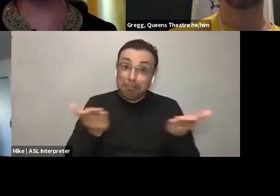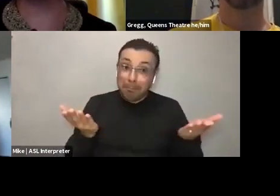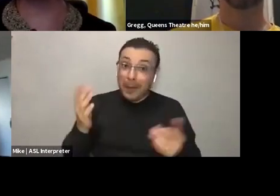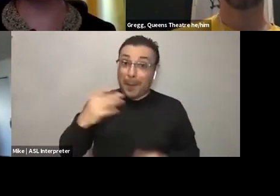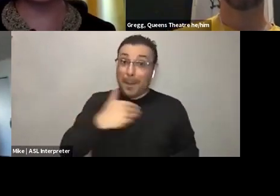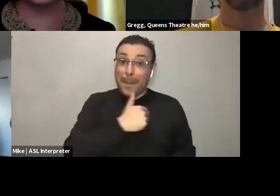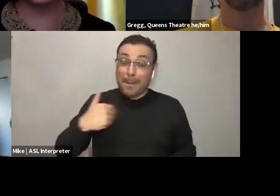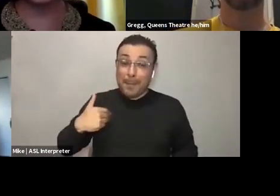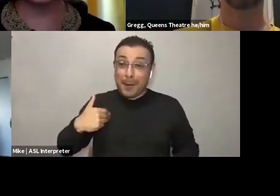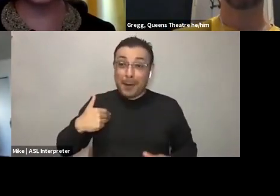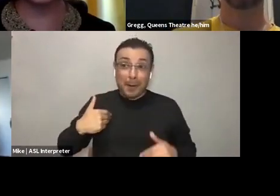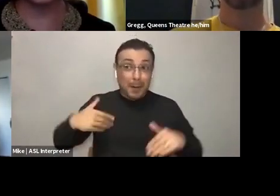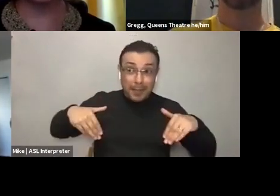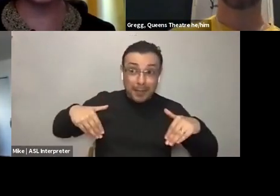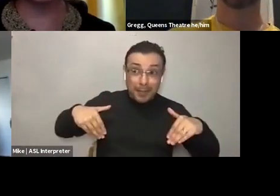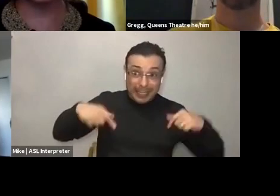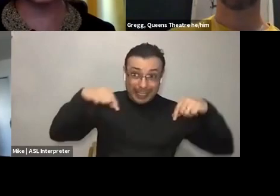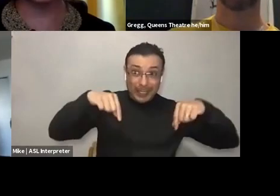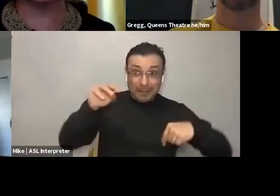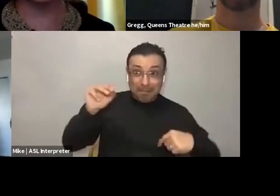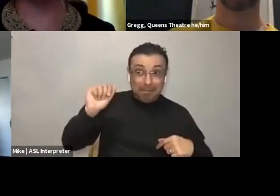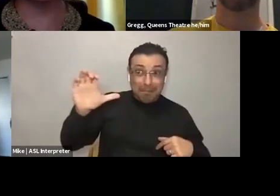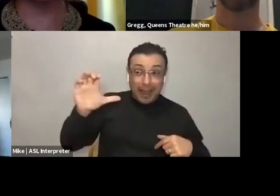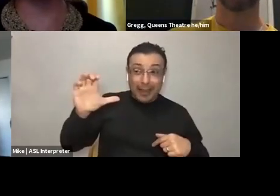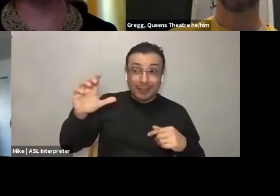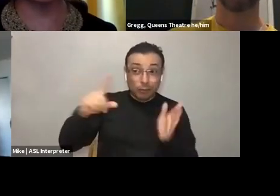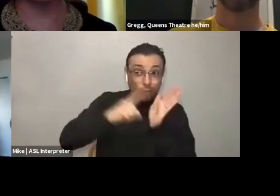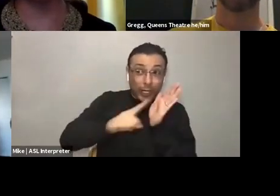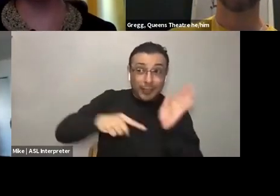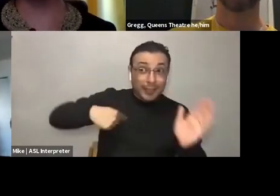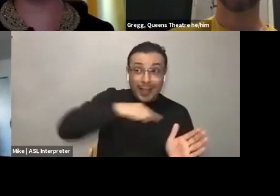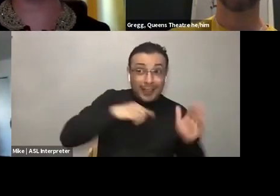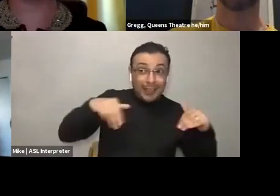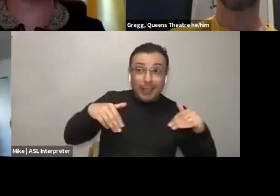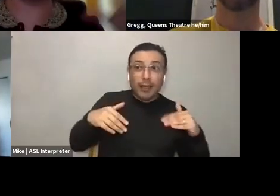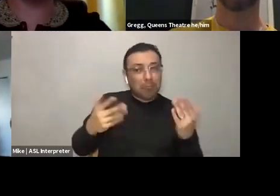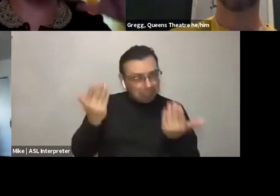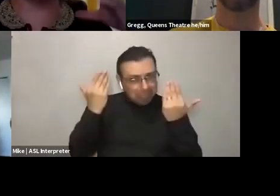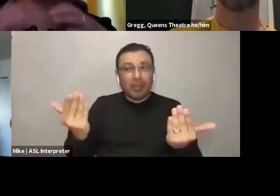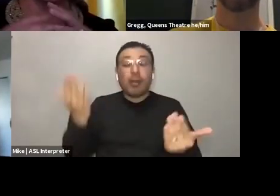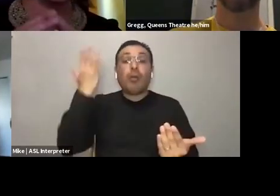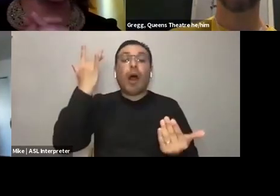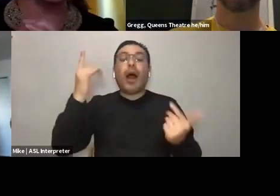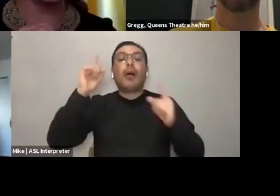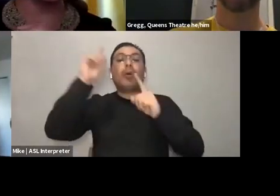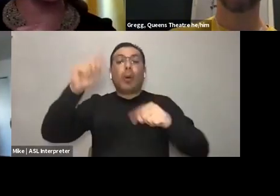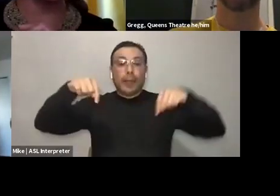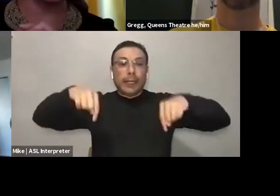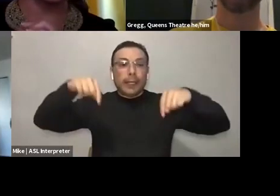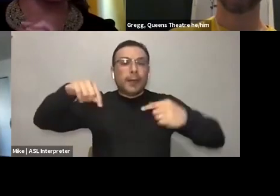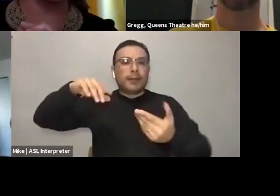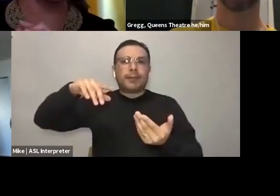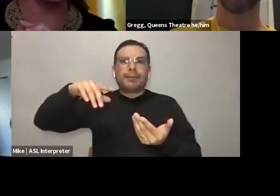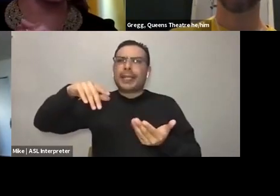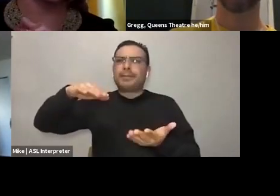uh, checked out what Mac has been doing, uh, we are more than ever trying to be, uh, a centralized space for these